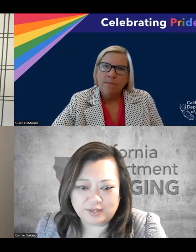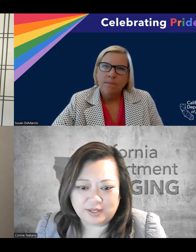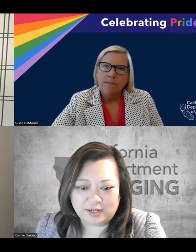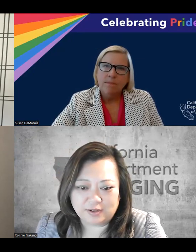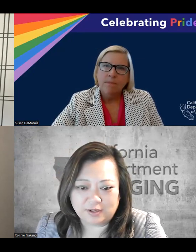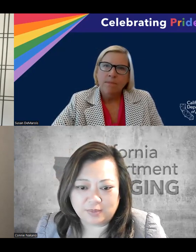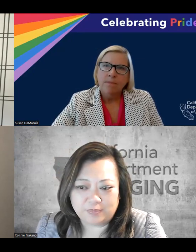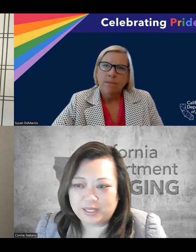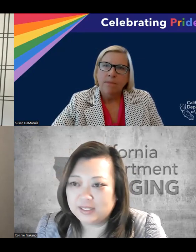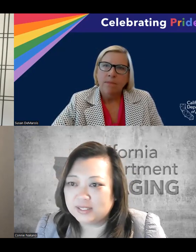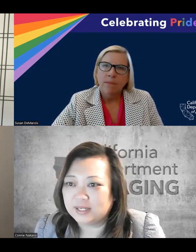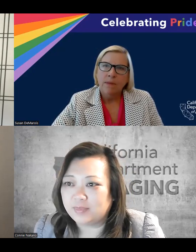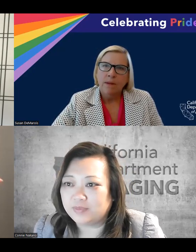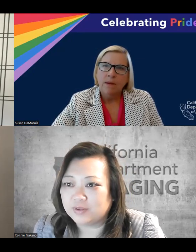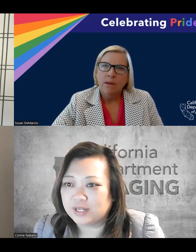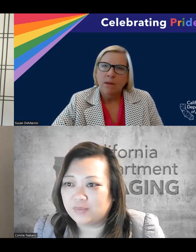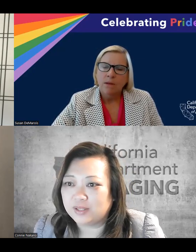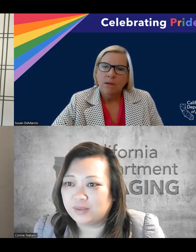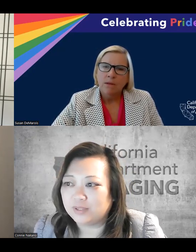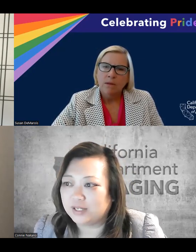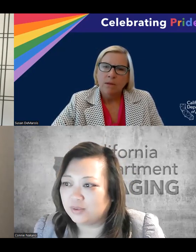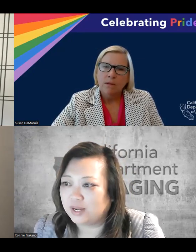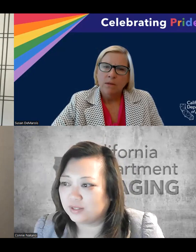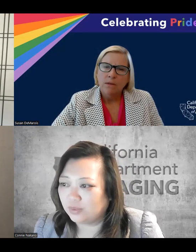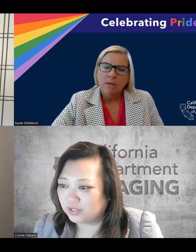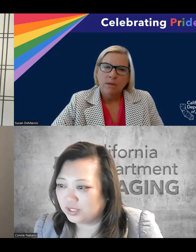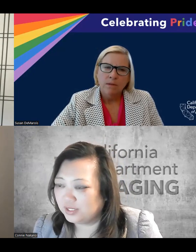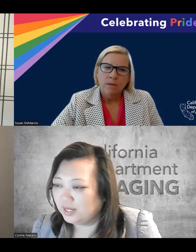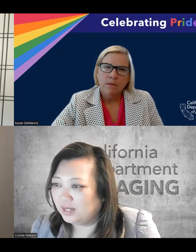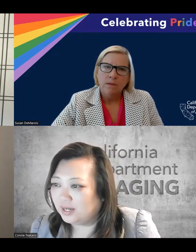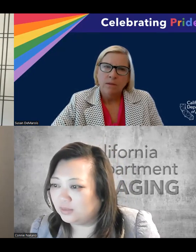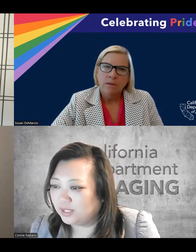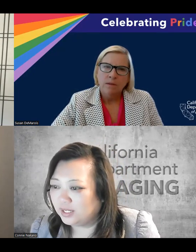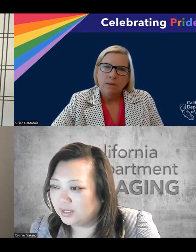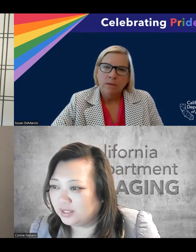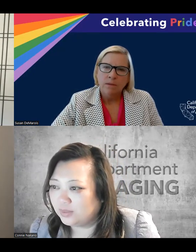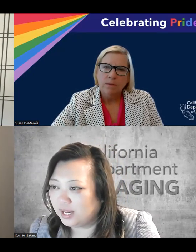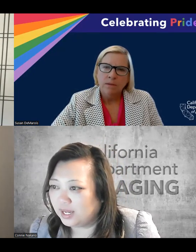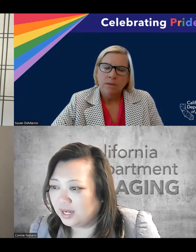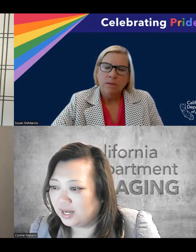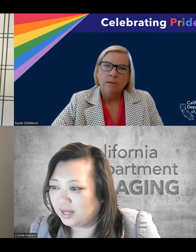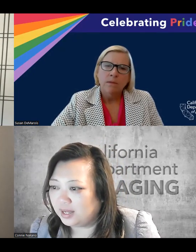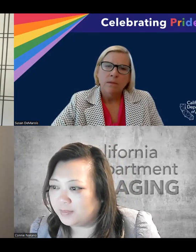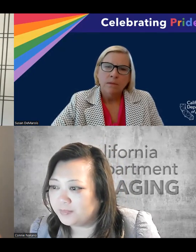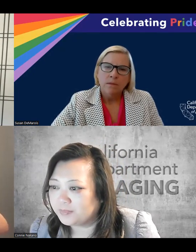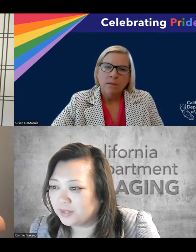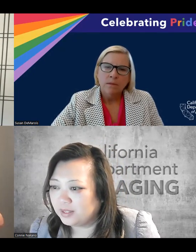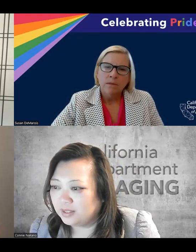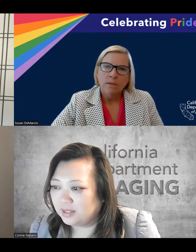Just give it another minute if there's anyone that would like to ask a question. Looking in the Q&A,